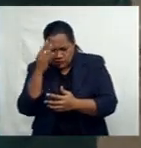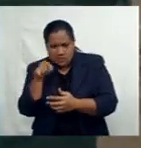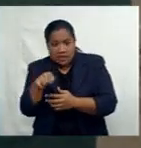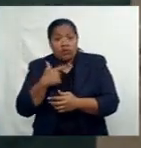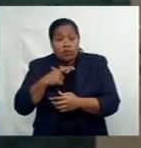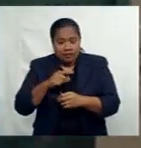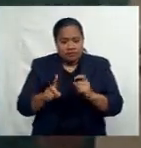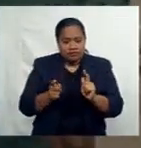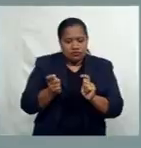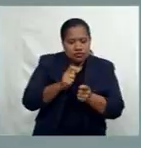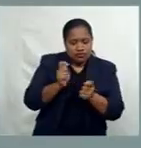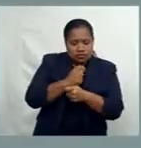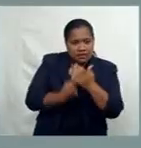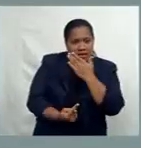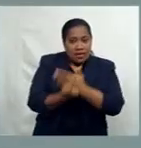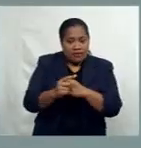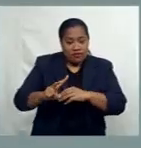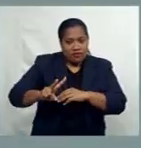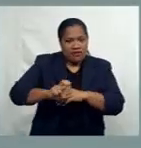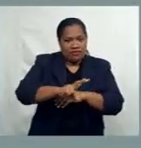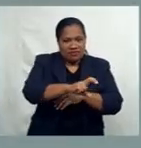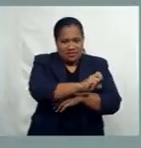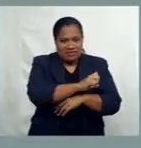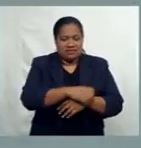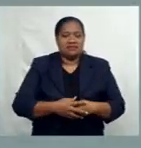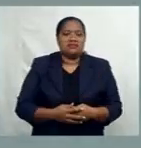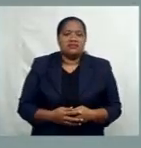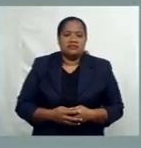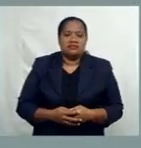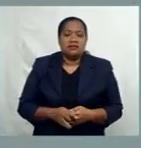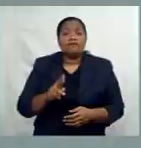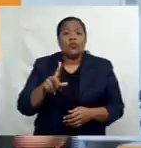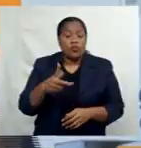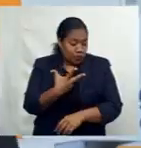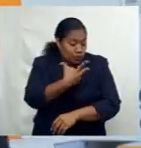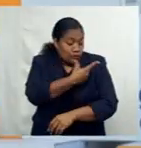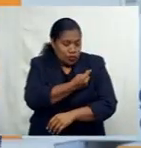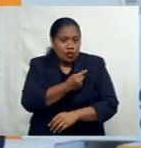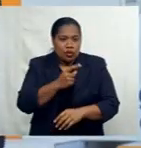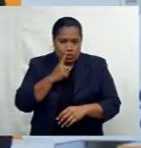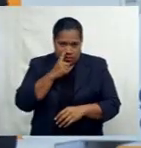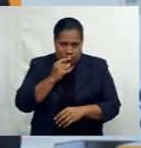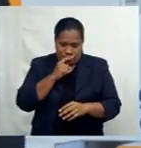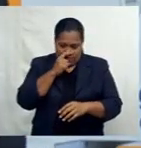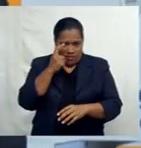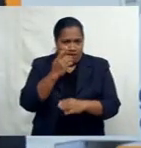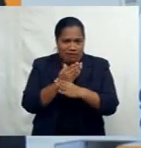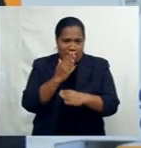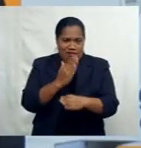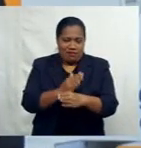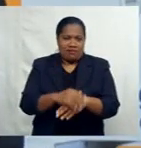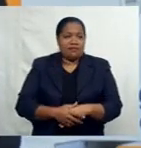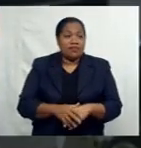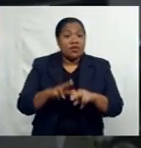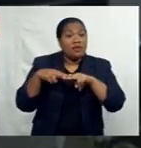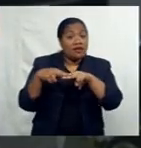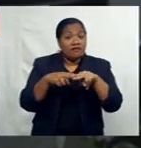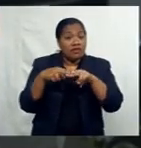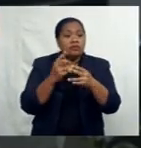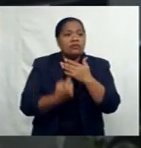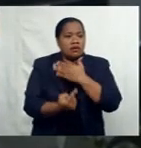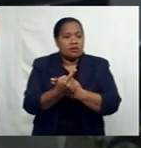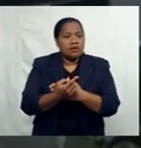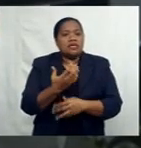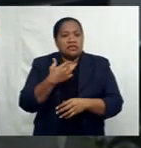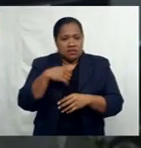the virus pose some threat to its ability for the vaccines to work. The Minister for Health confirms that Fiji is still dealing with